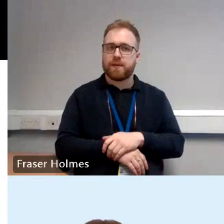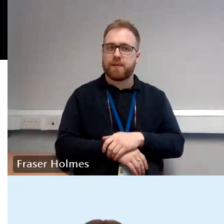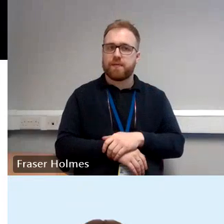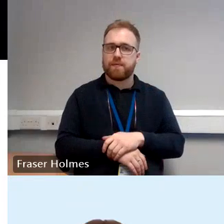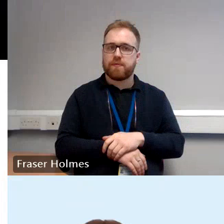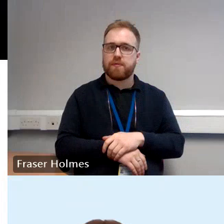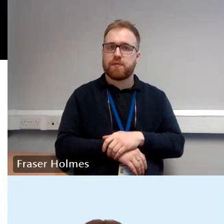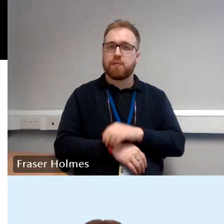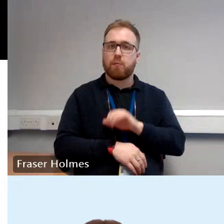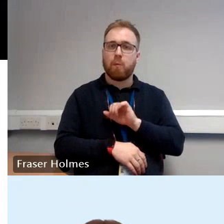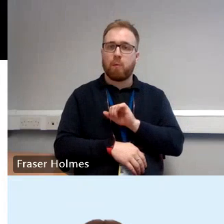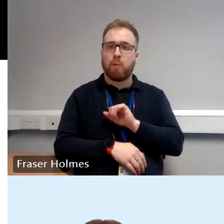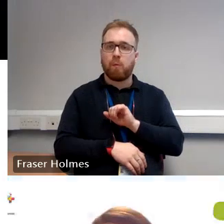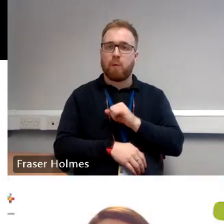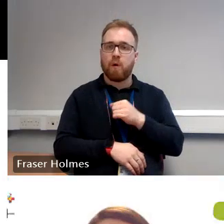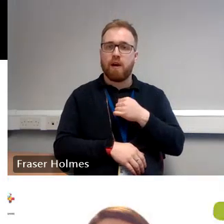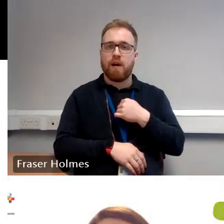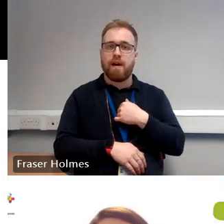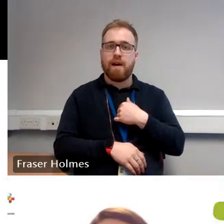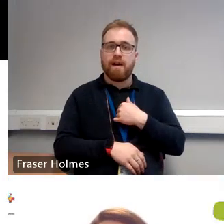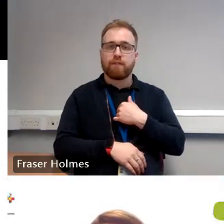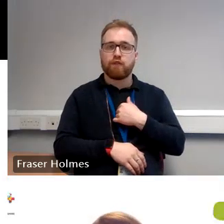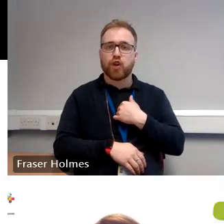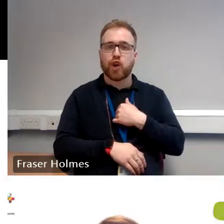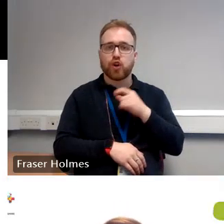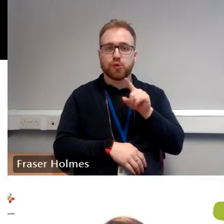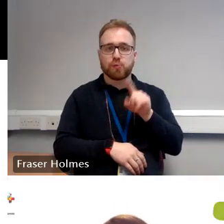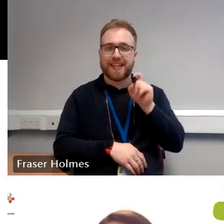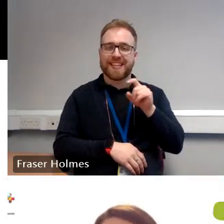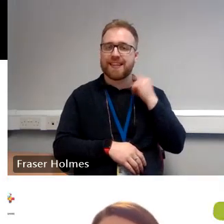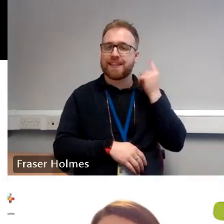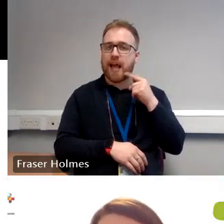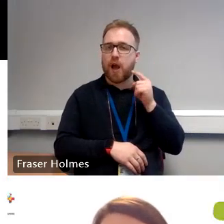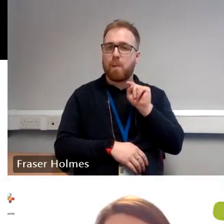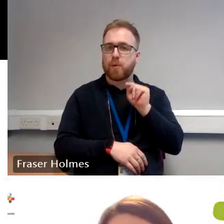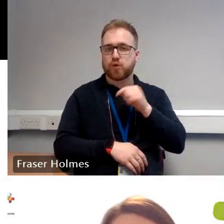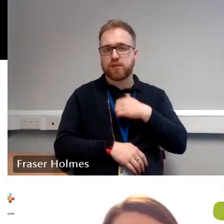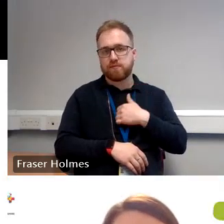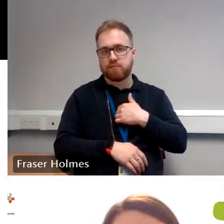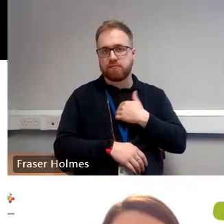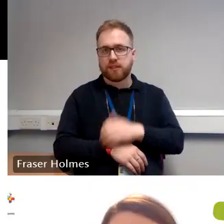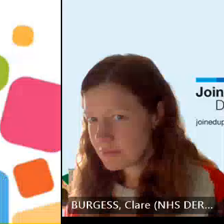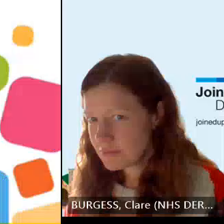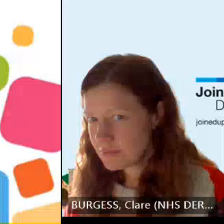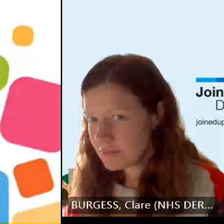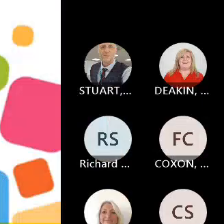Bear with me, I forgot to select the sound included button. Sorry.